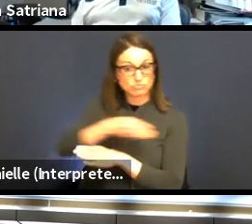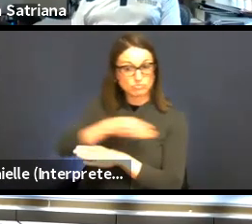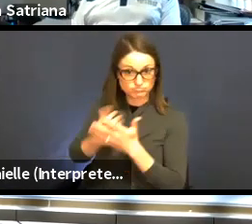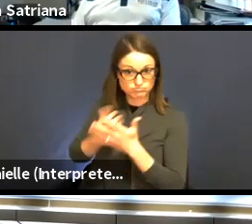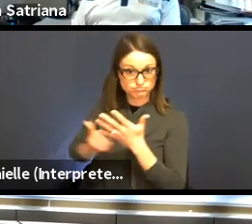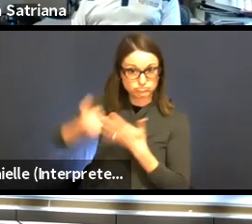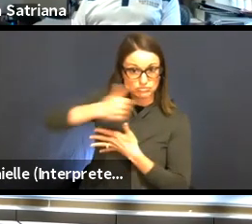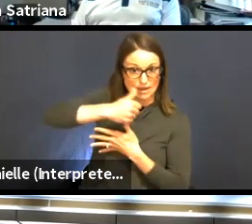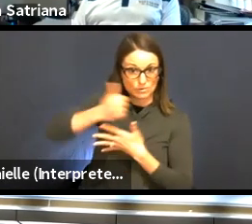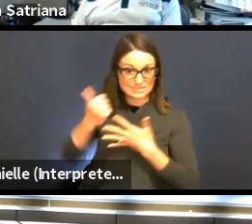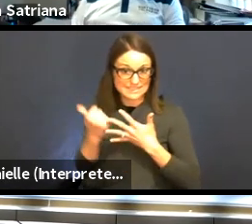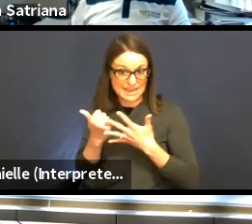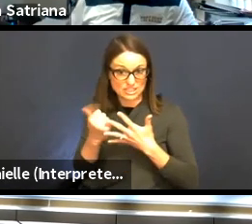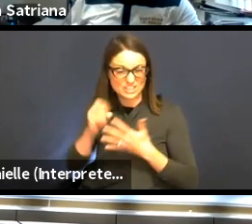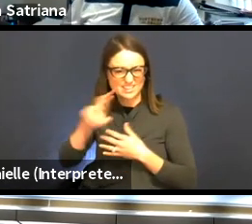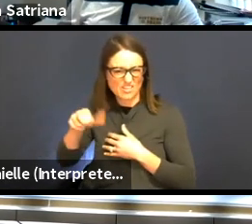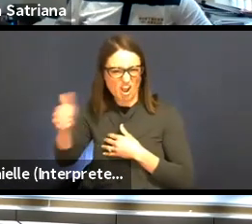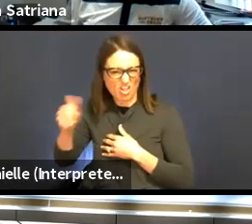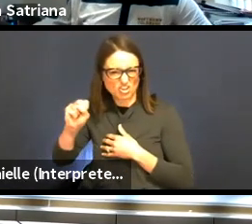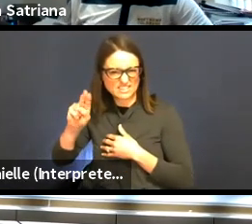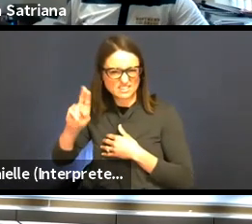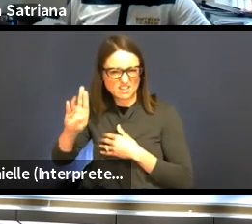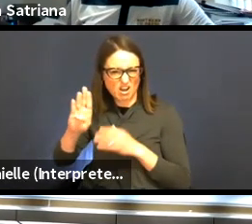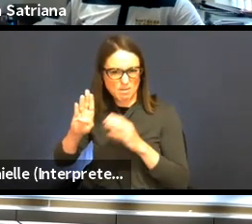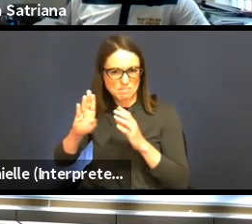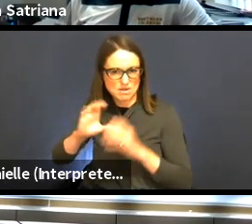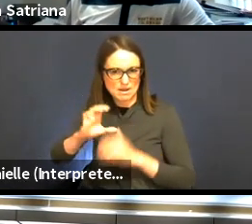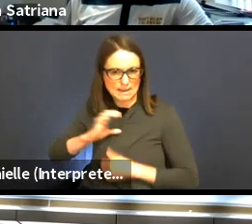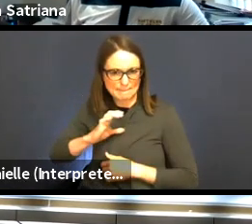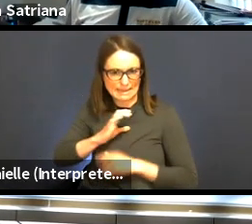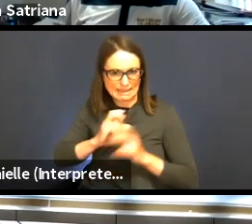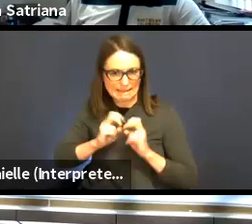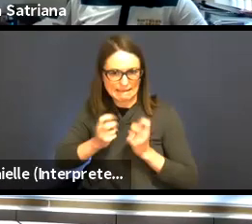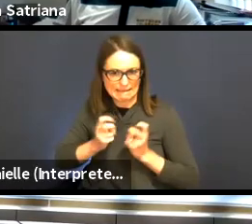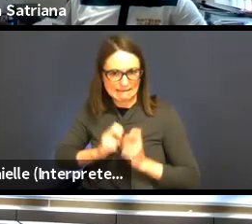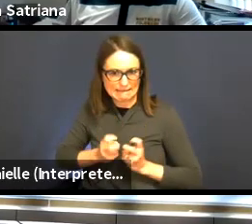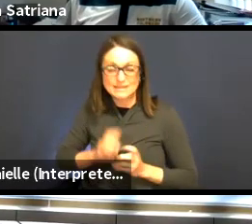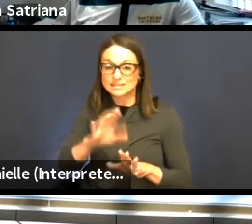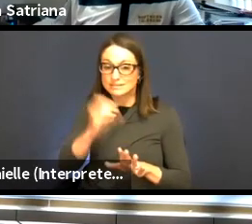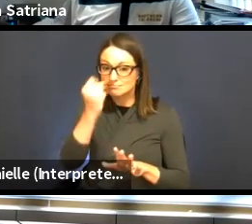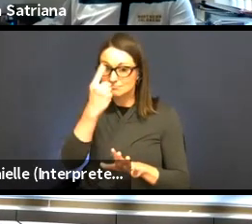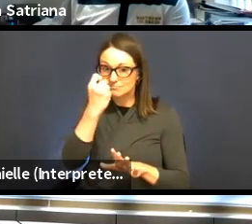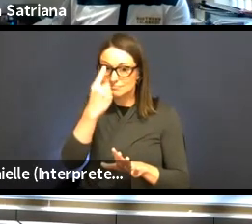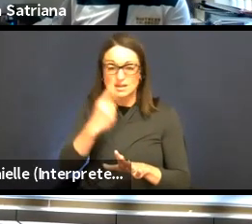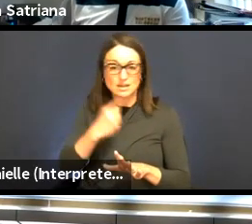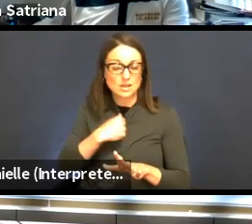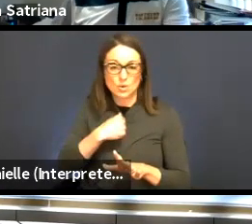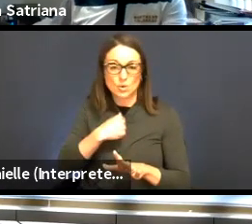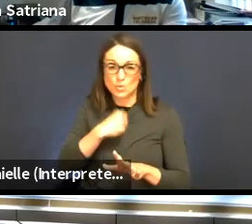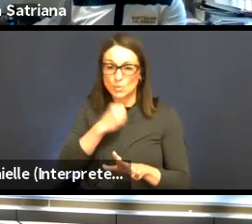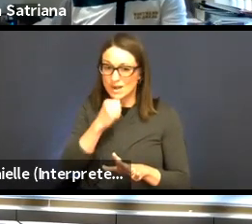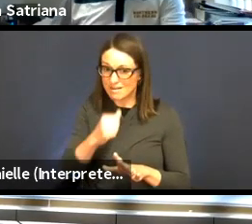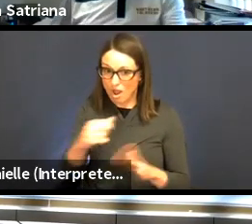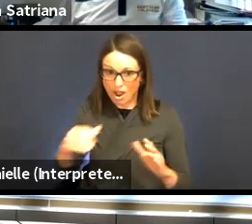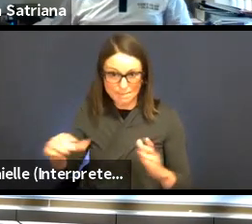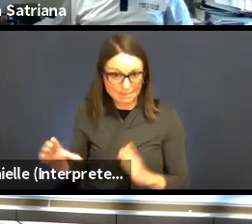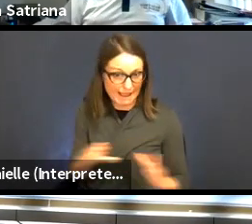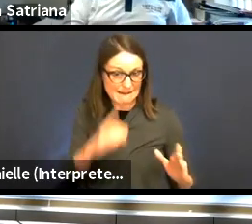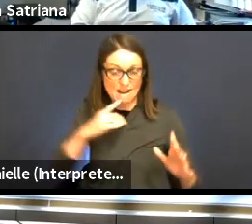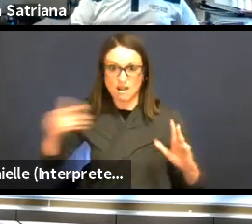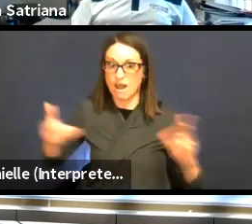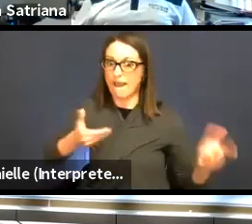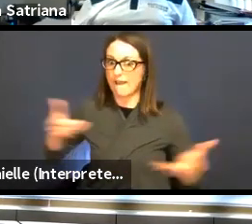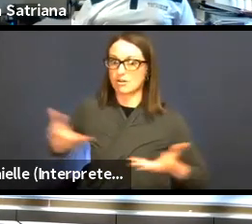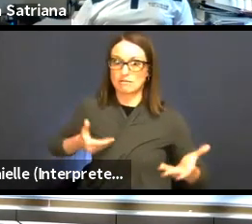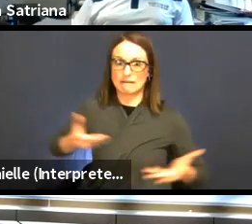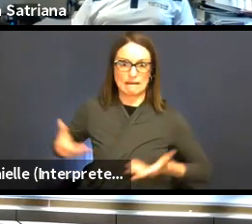subcommittees. It's my understanding that we're not planning on doing a whole lot of hiring, and we didn't do a whole lot of hiring in